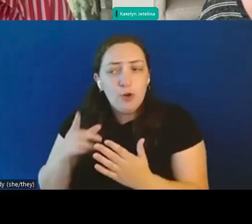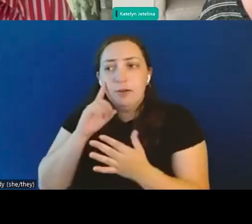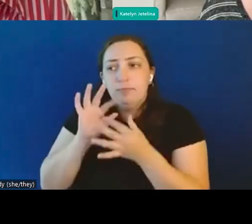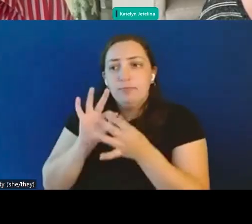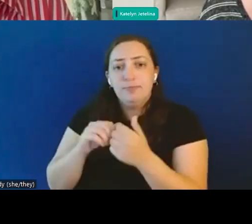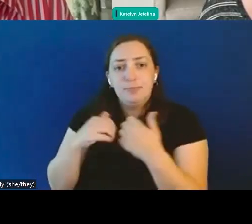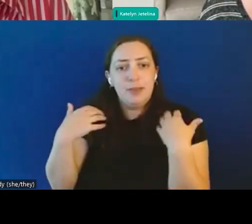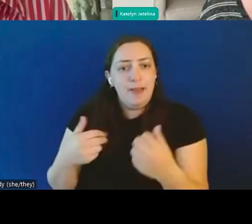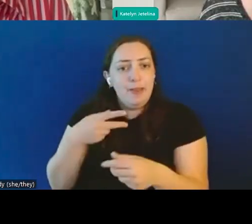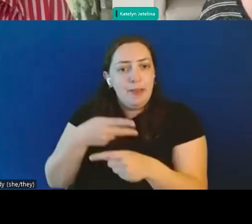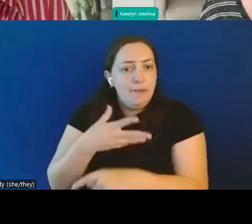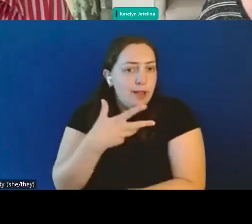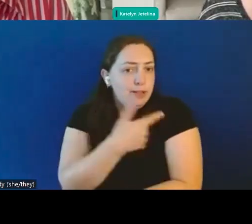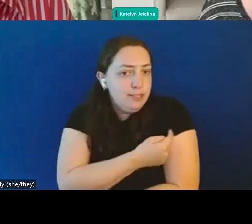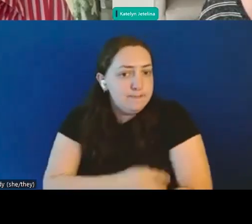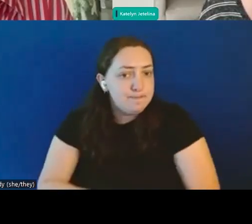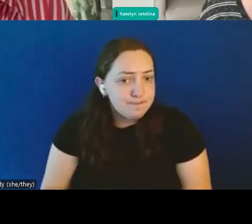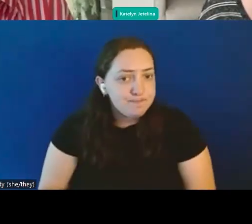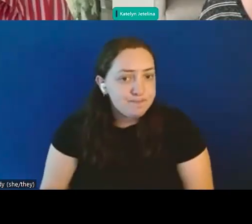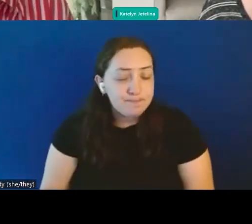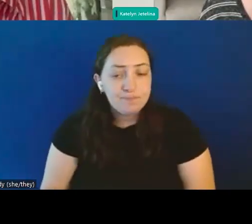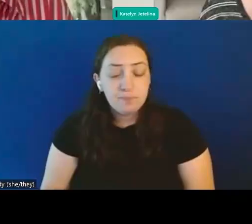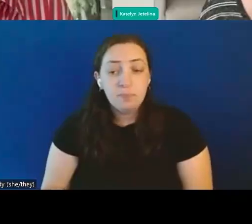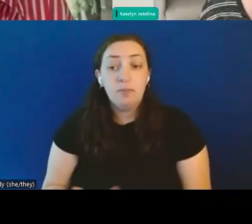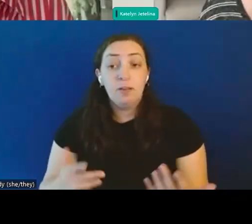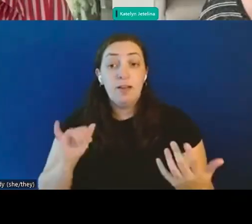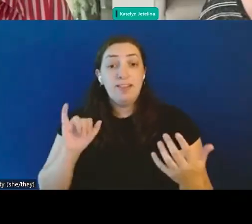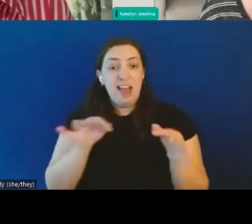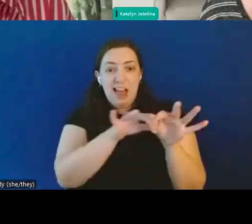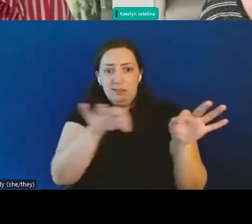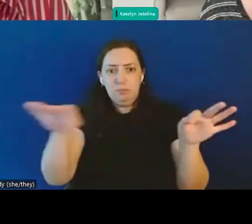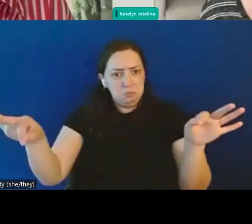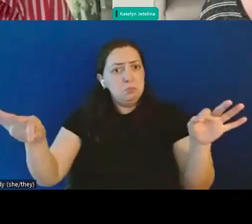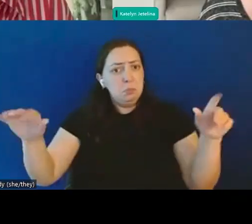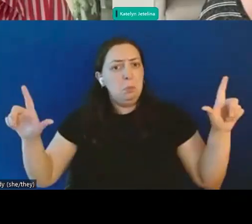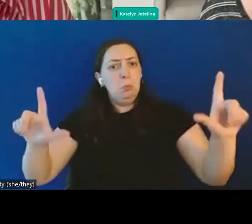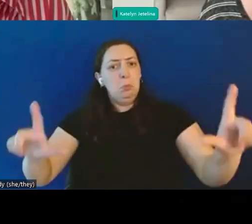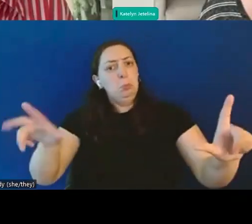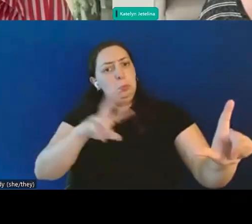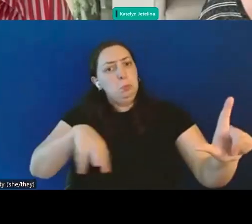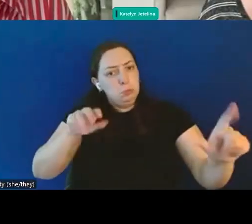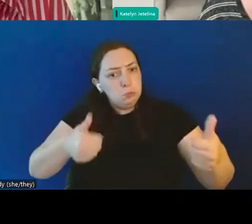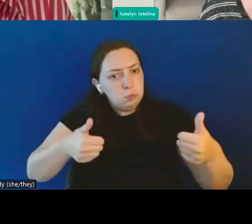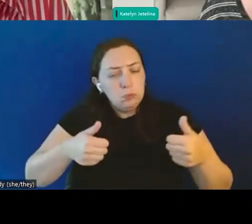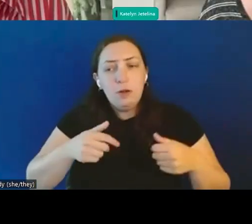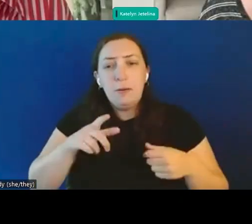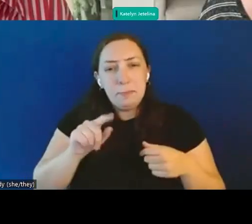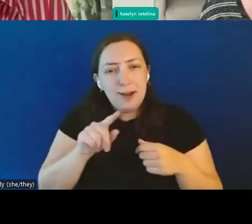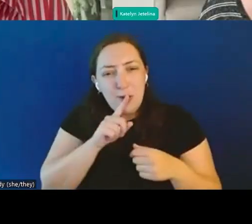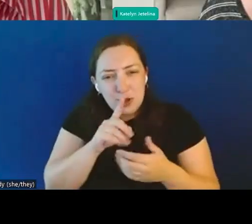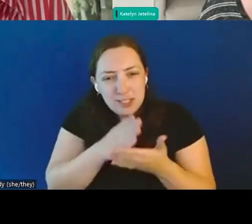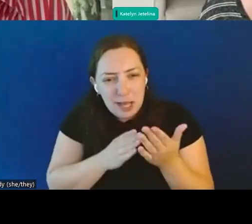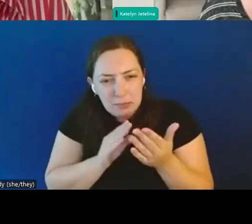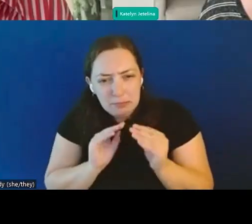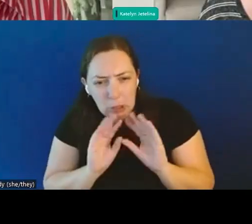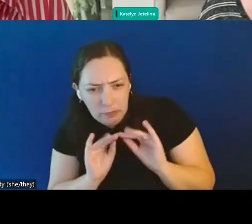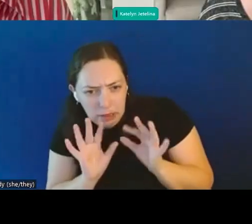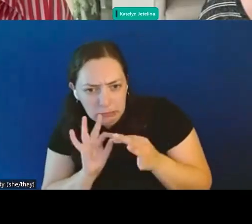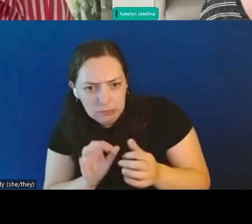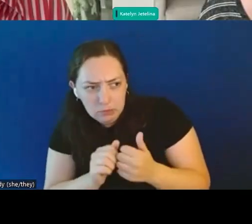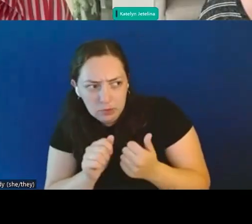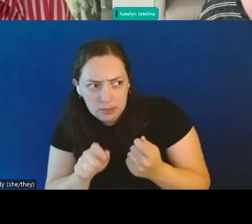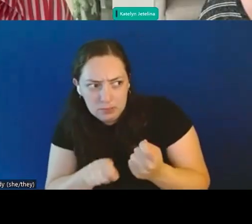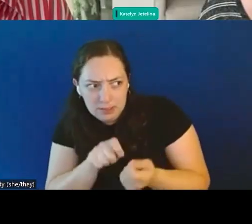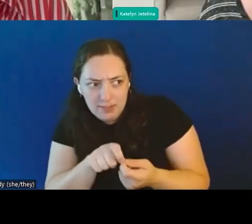level, but there are still some questions about what this means for individual health plans. At